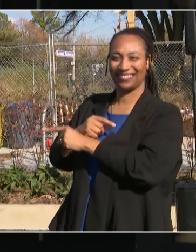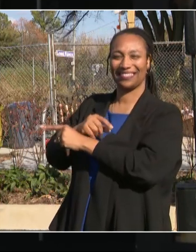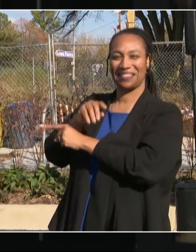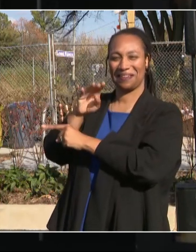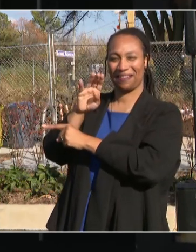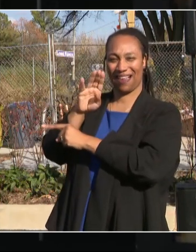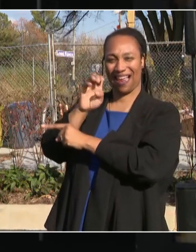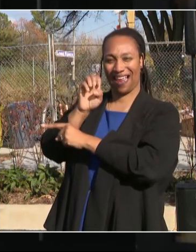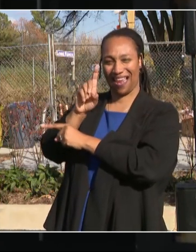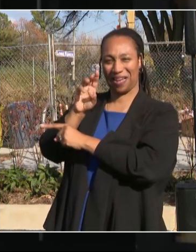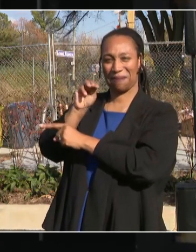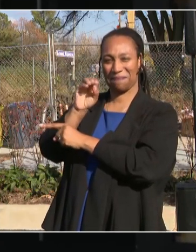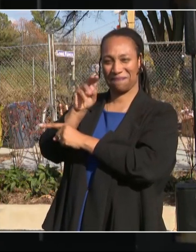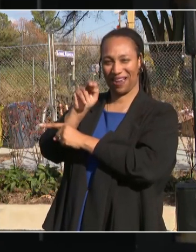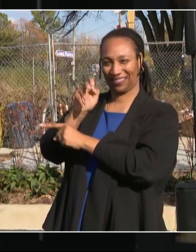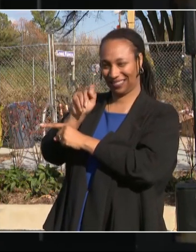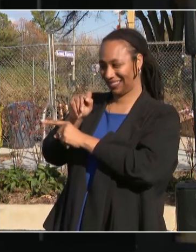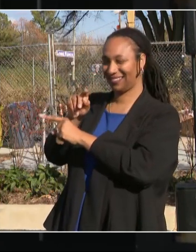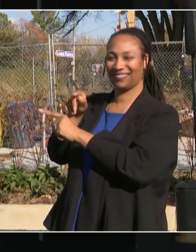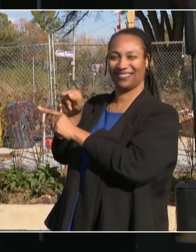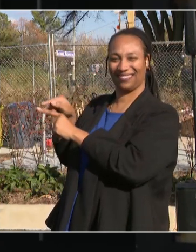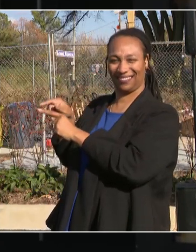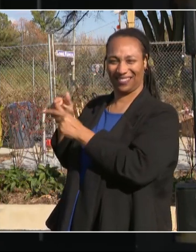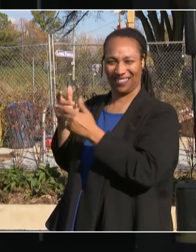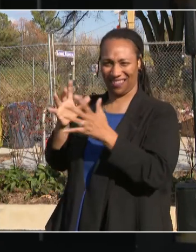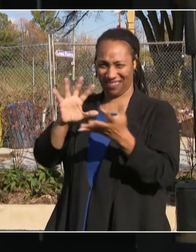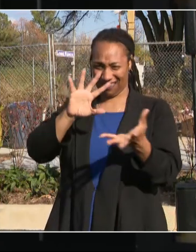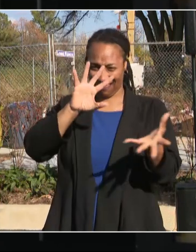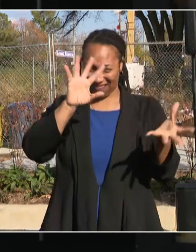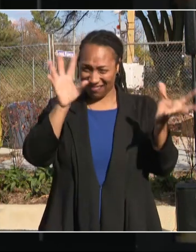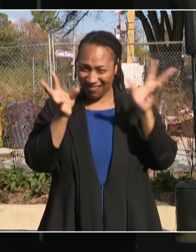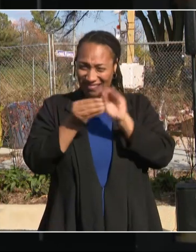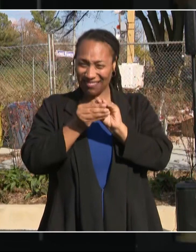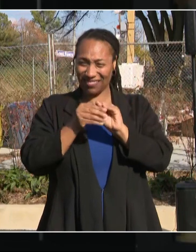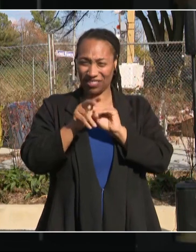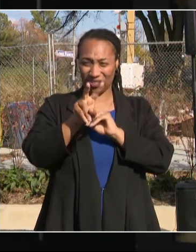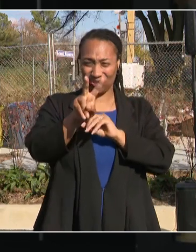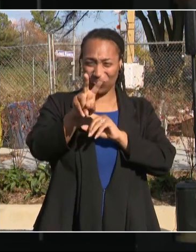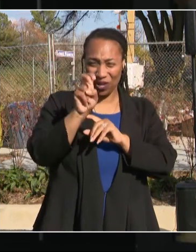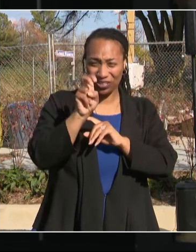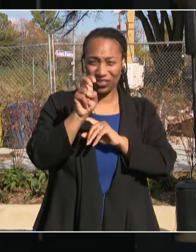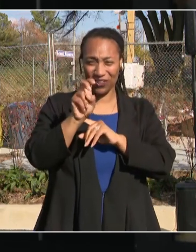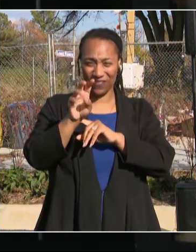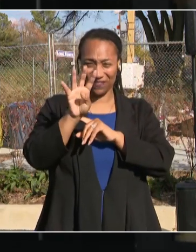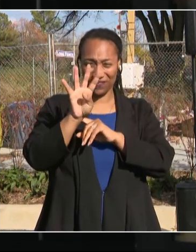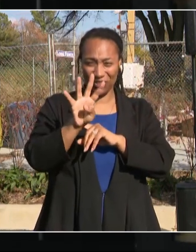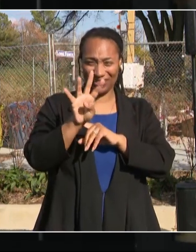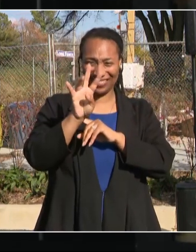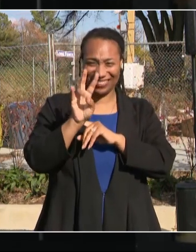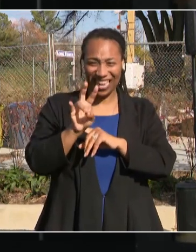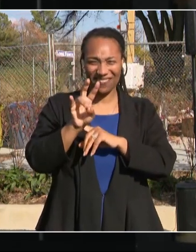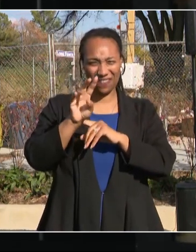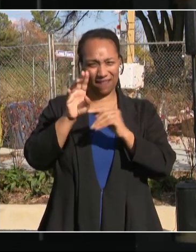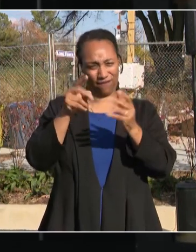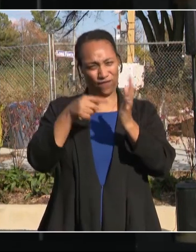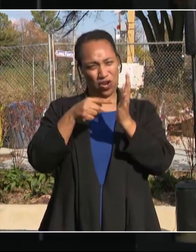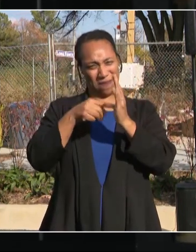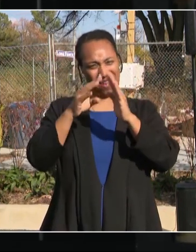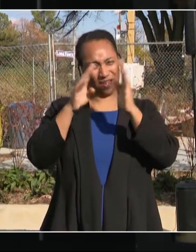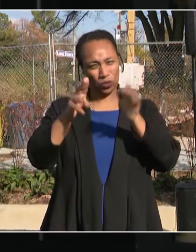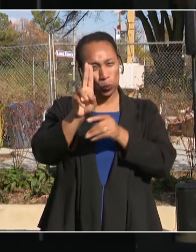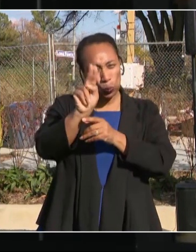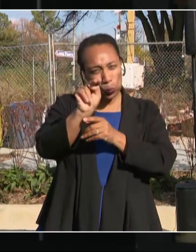deliver 247 units of affordable housing and over 25,000 square feet of new